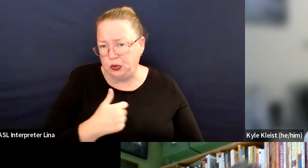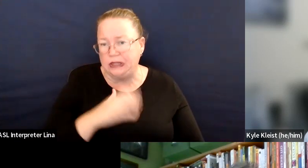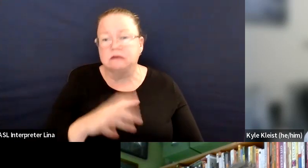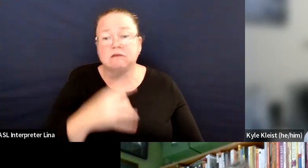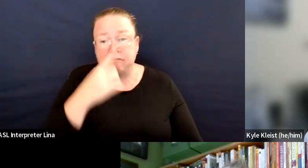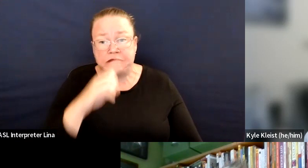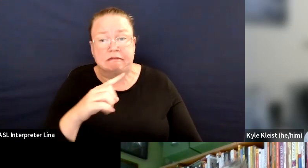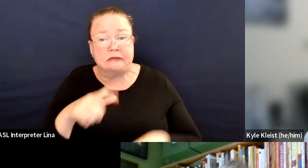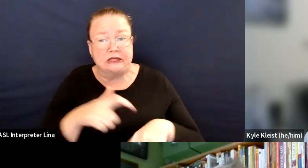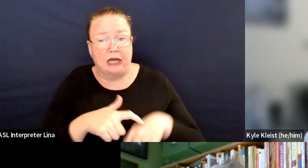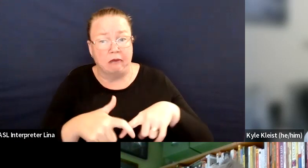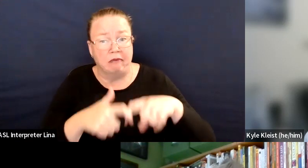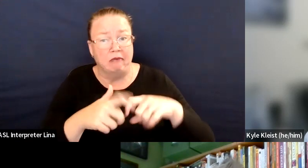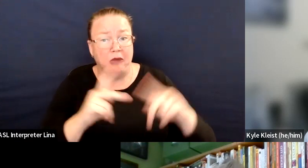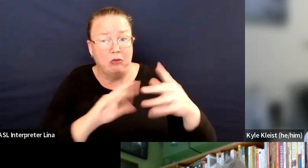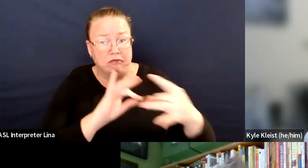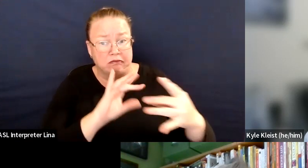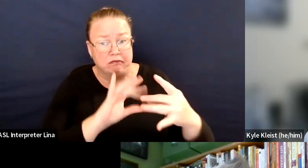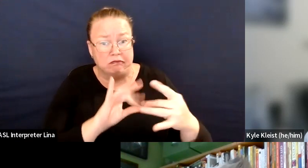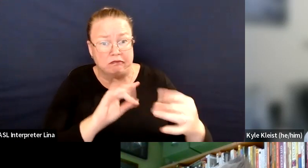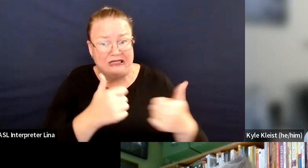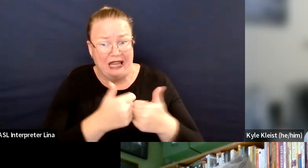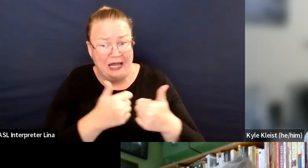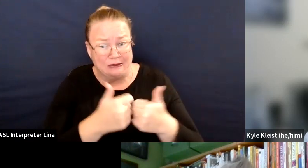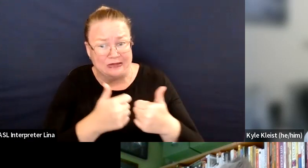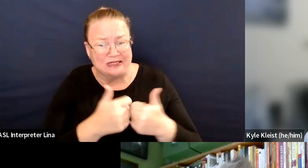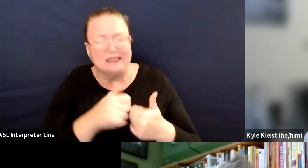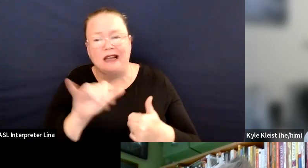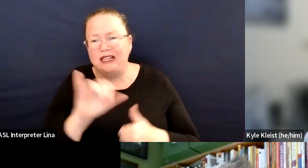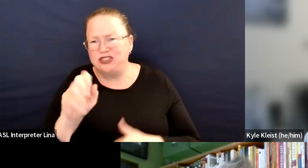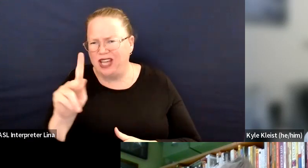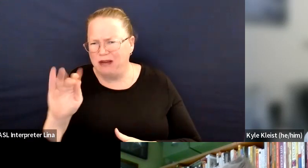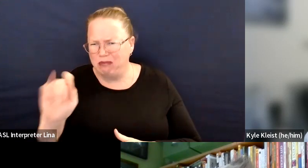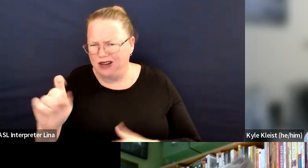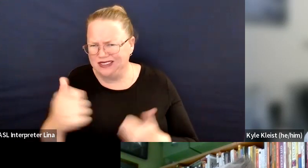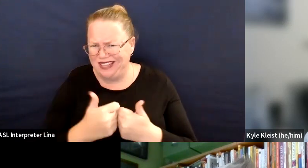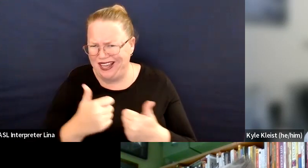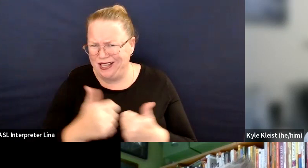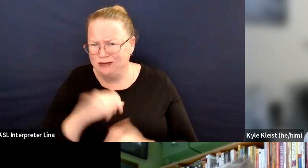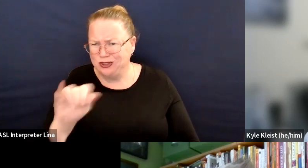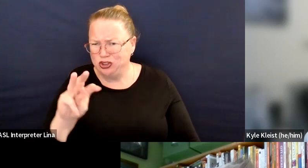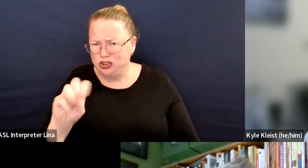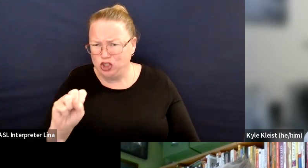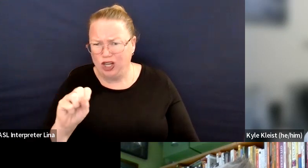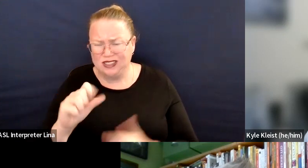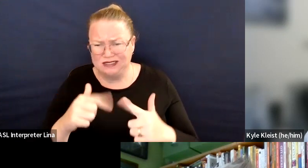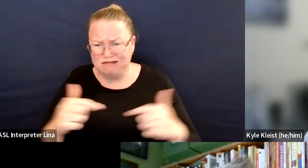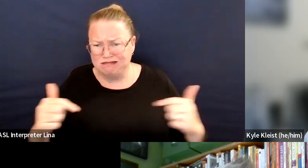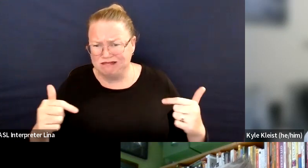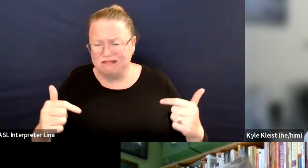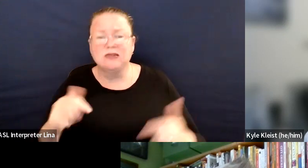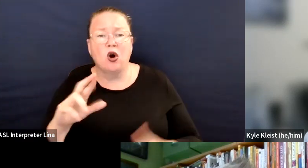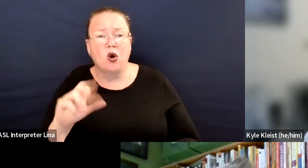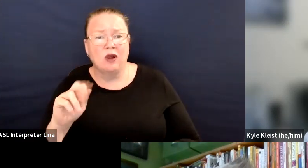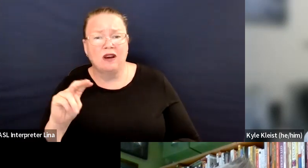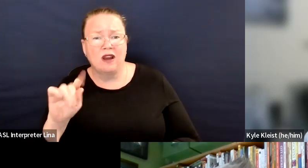we have a moment for people to share these games, i.e. Jackbox games and JAWS, etc.? Renata